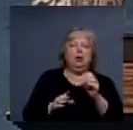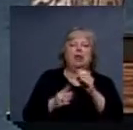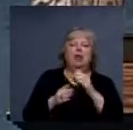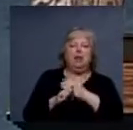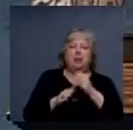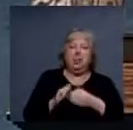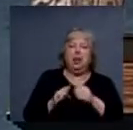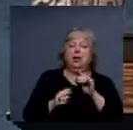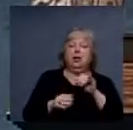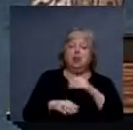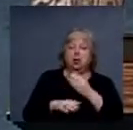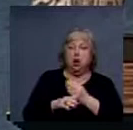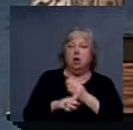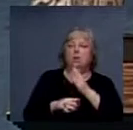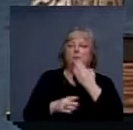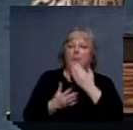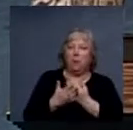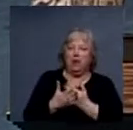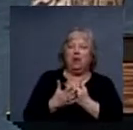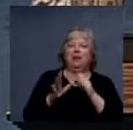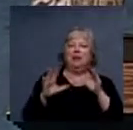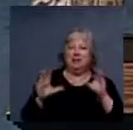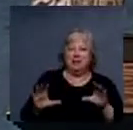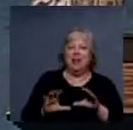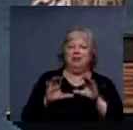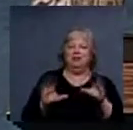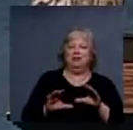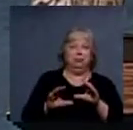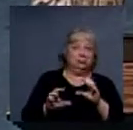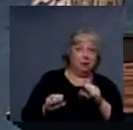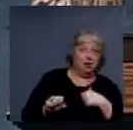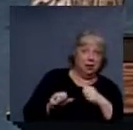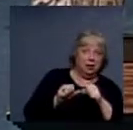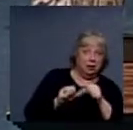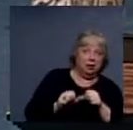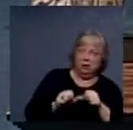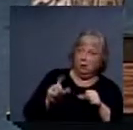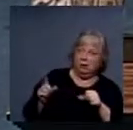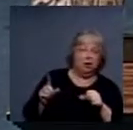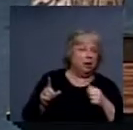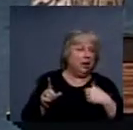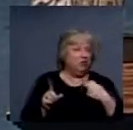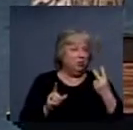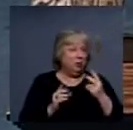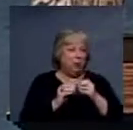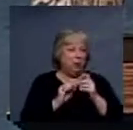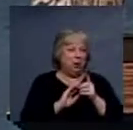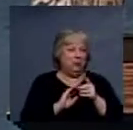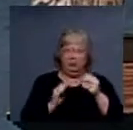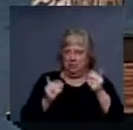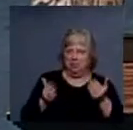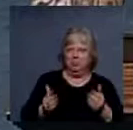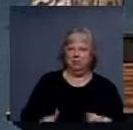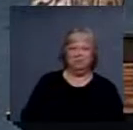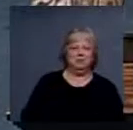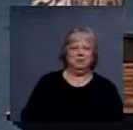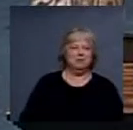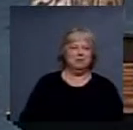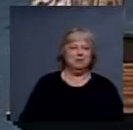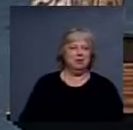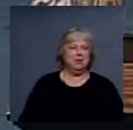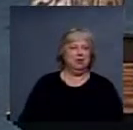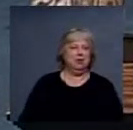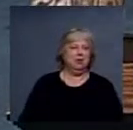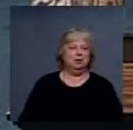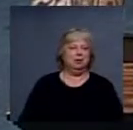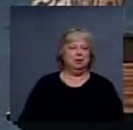well done. May I continue? Yes, yeah. Bruce? You got 2 more minutes. Ooh.